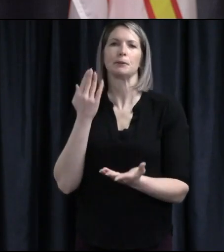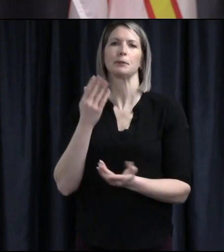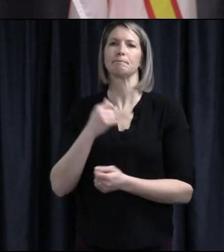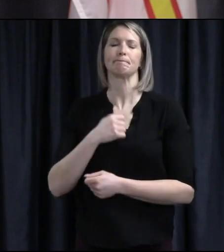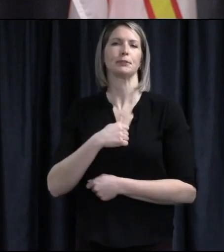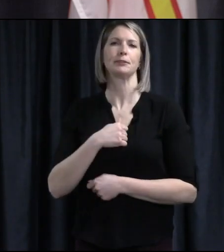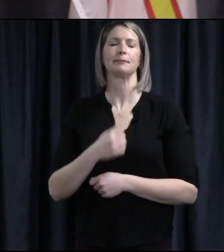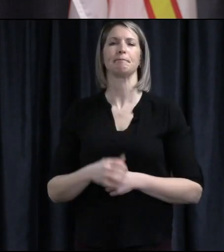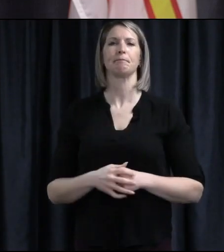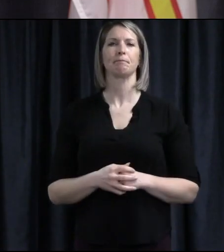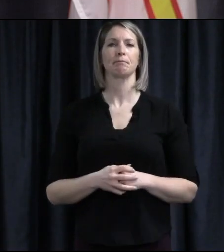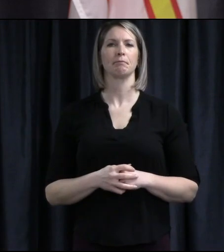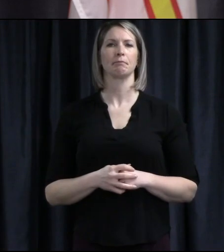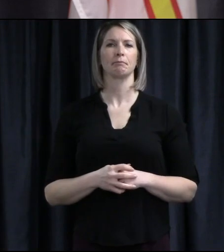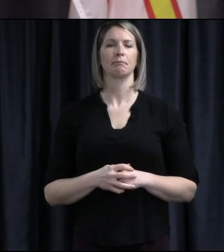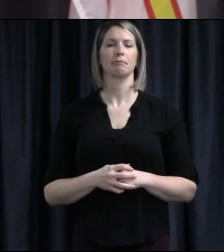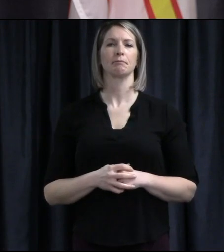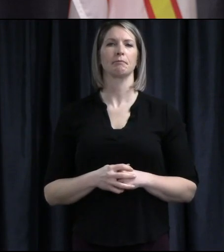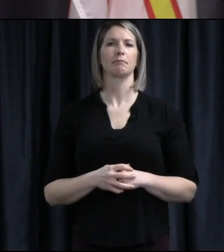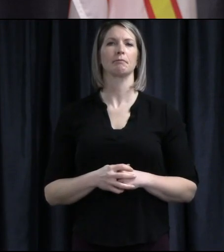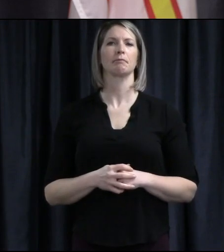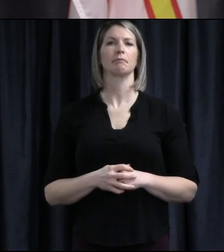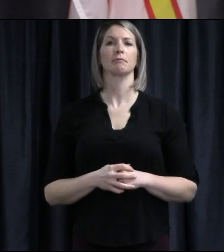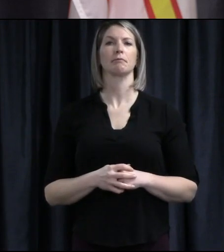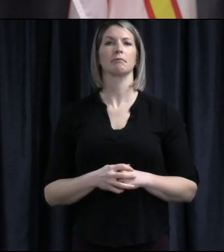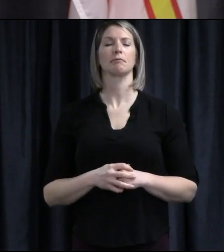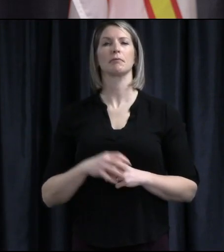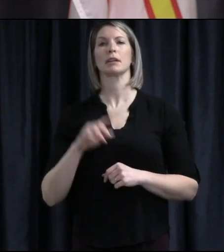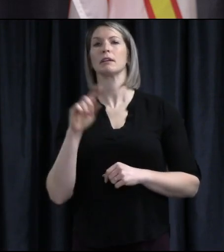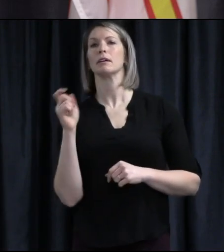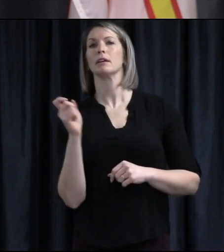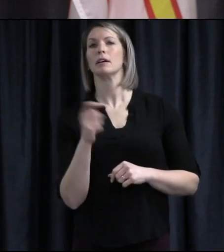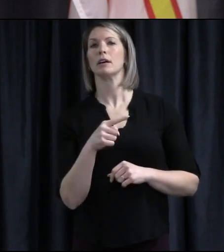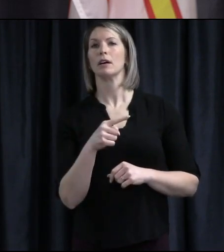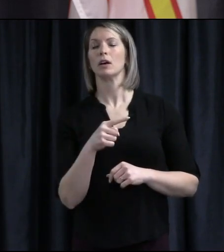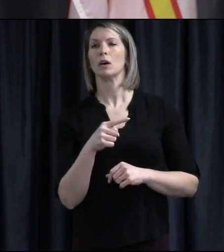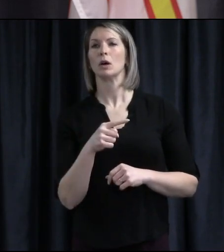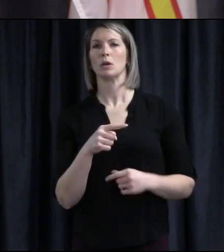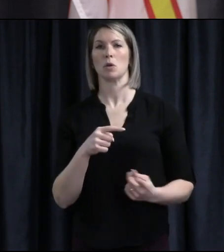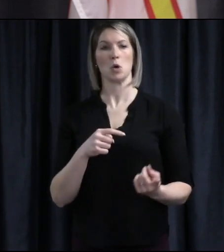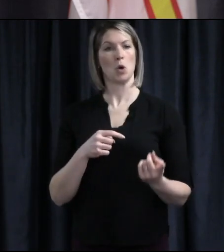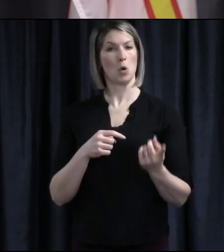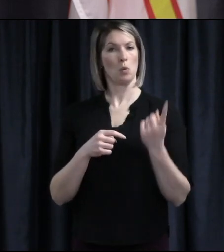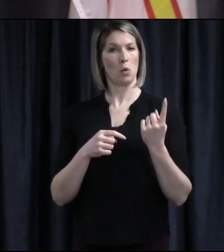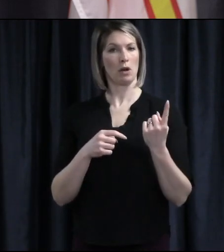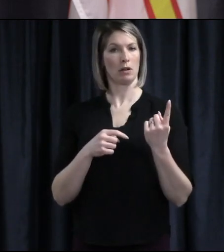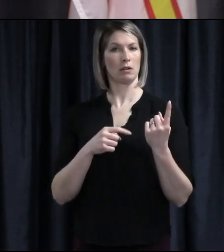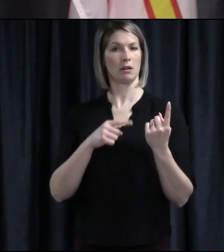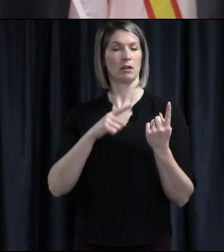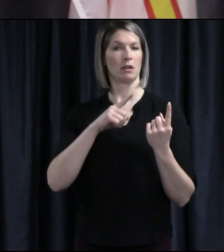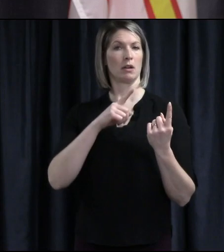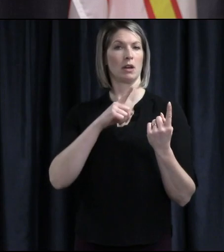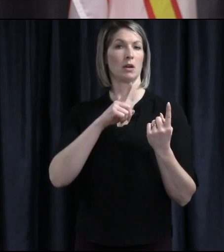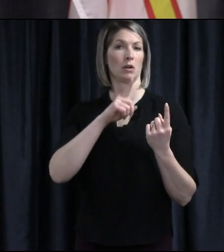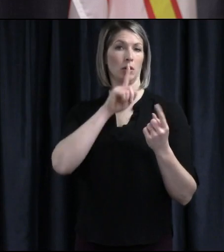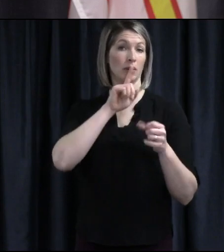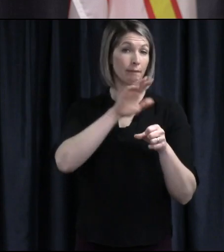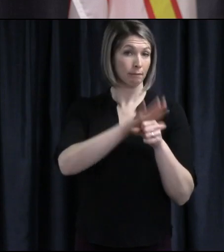point. And just to follow up, is it still only one case is confirmed and the others